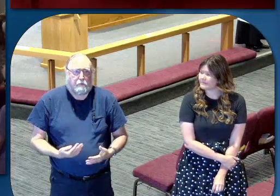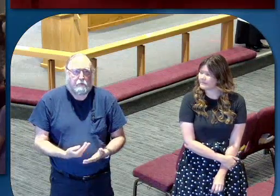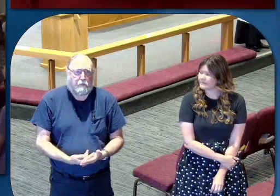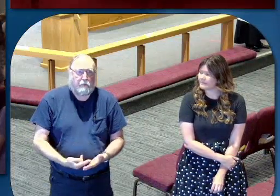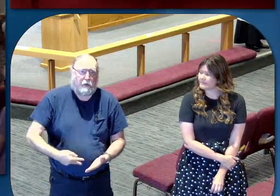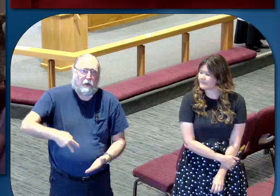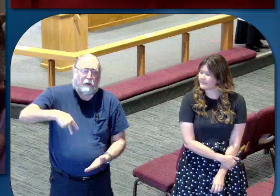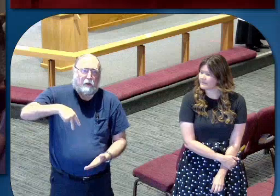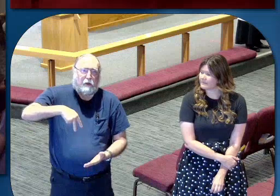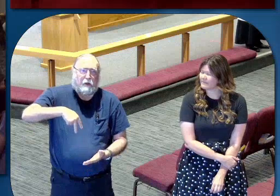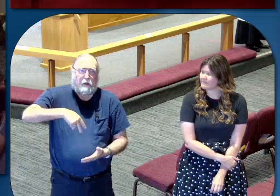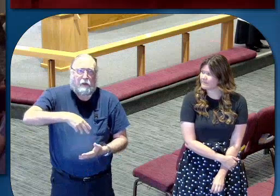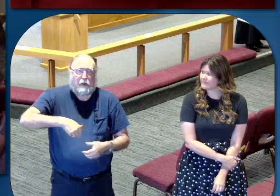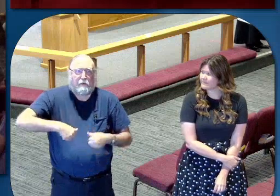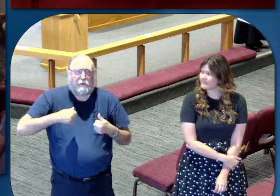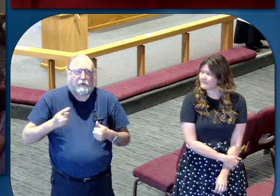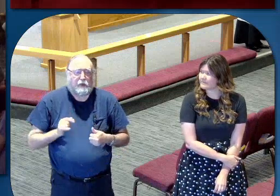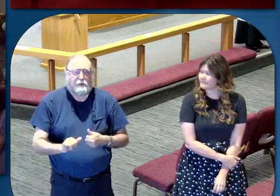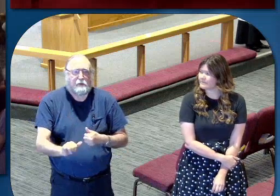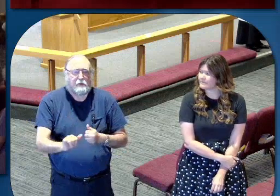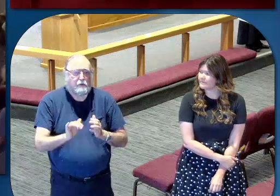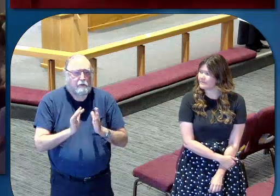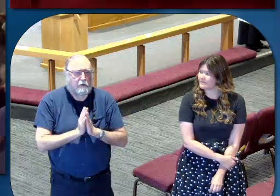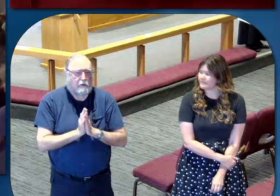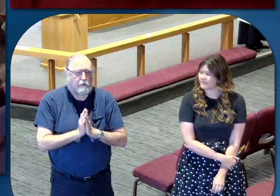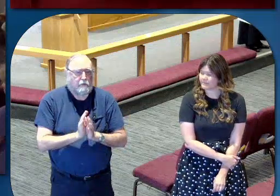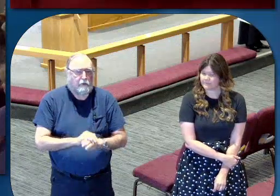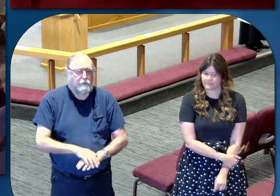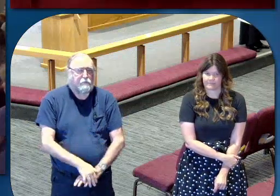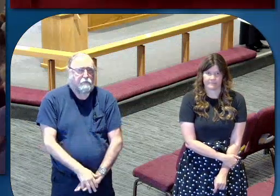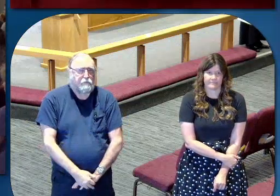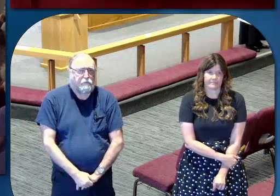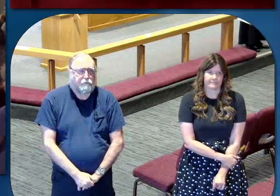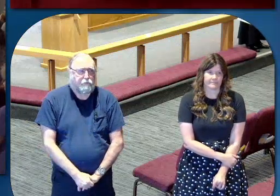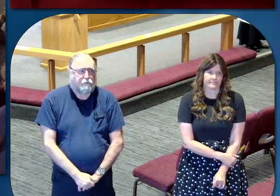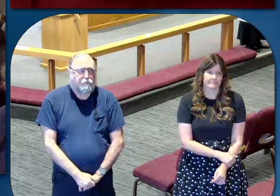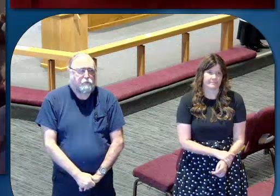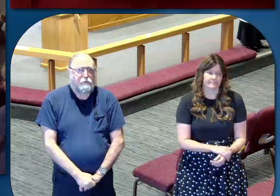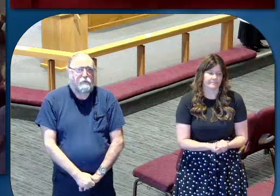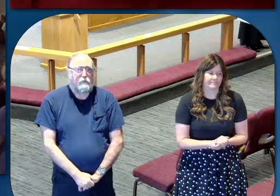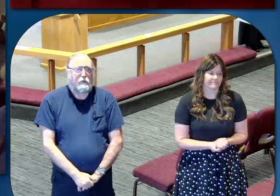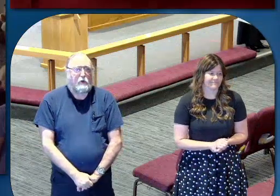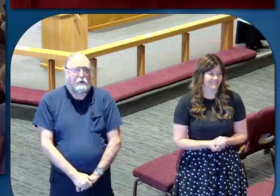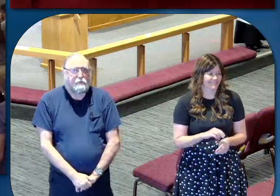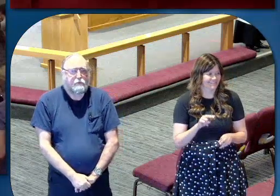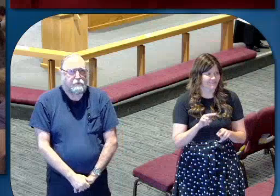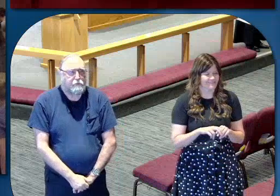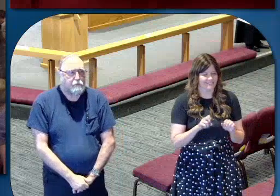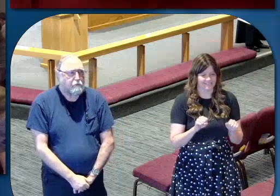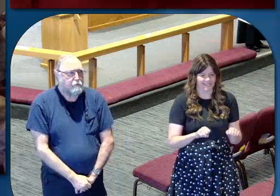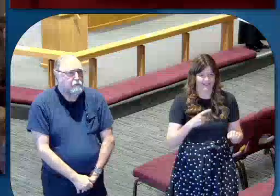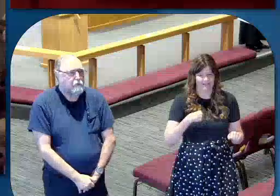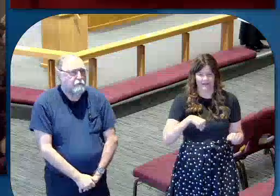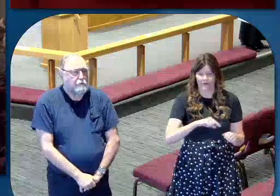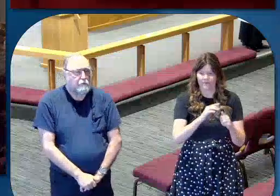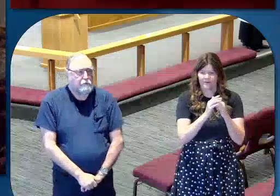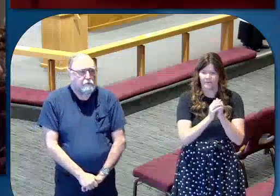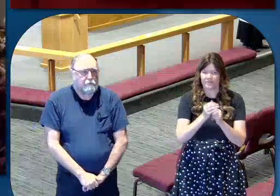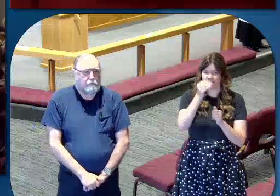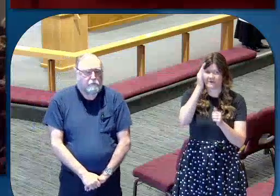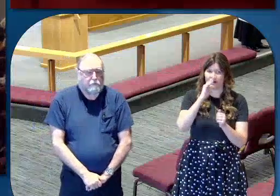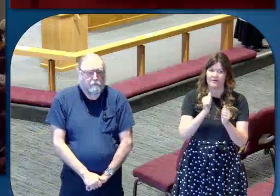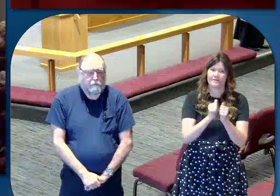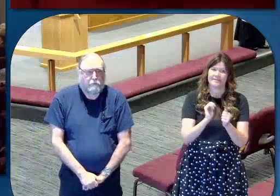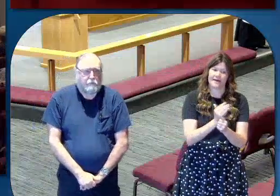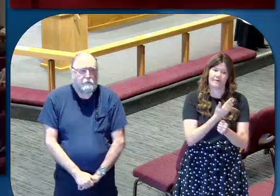resurrection of the body, and the life everlasting. Amen. Congregation, please be seated. We worship God with our tithes and